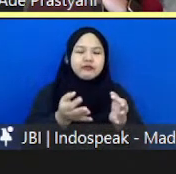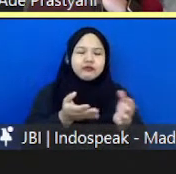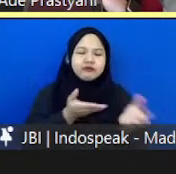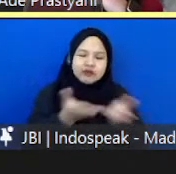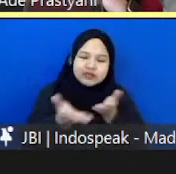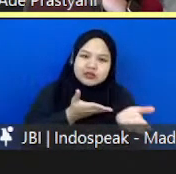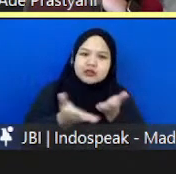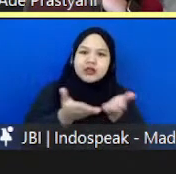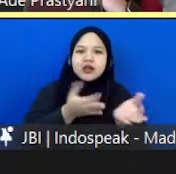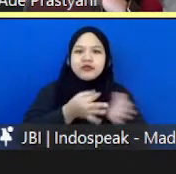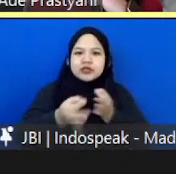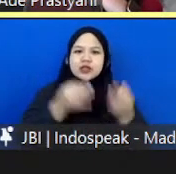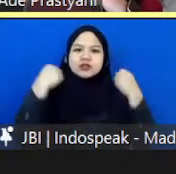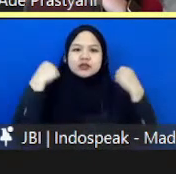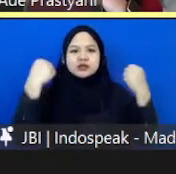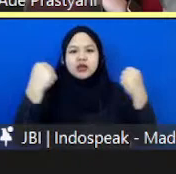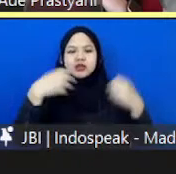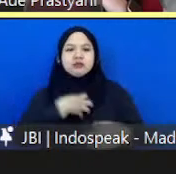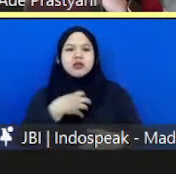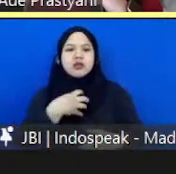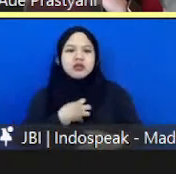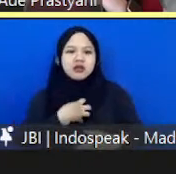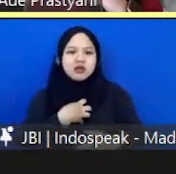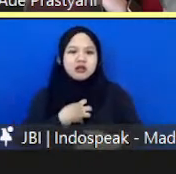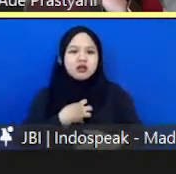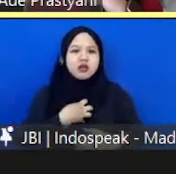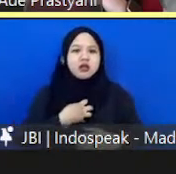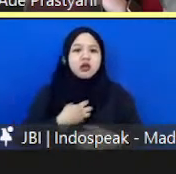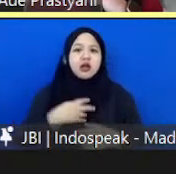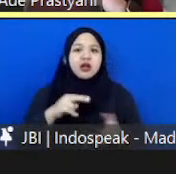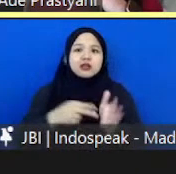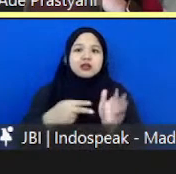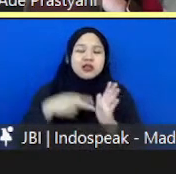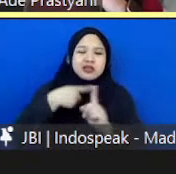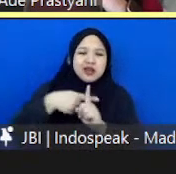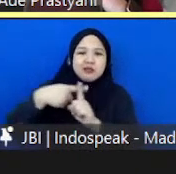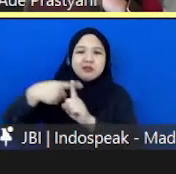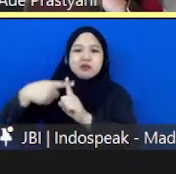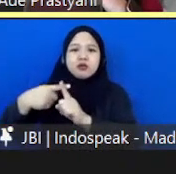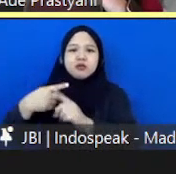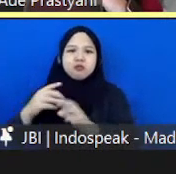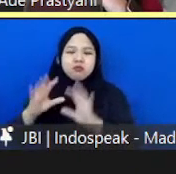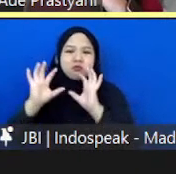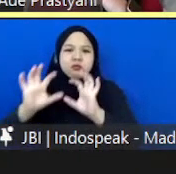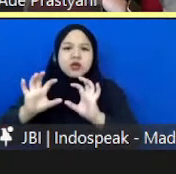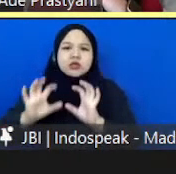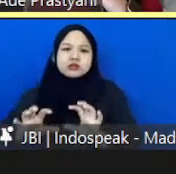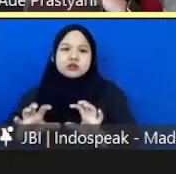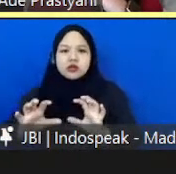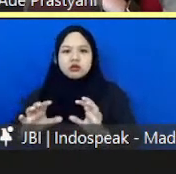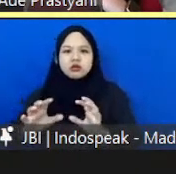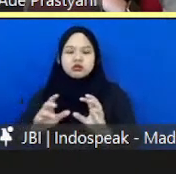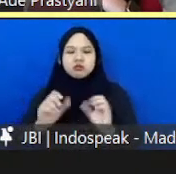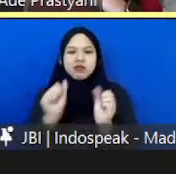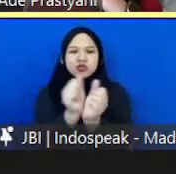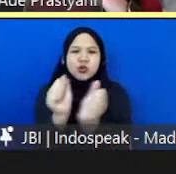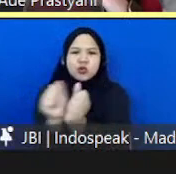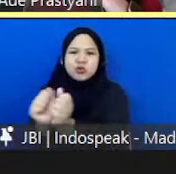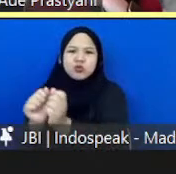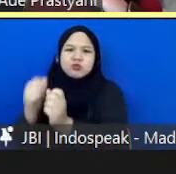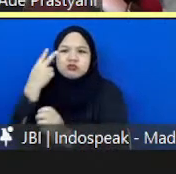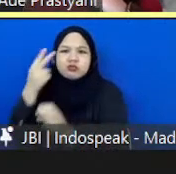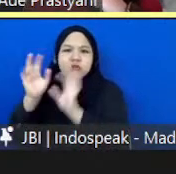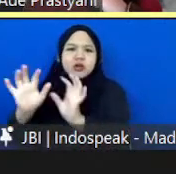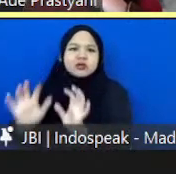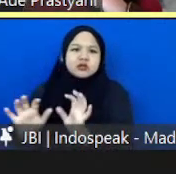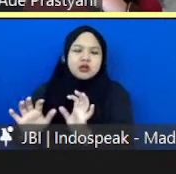illnesses. This leads to a suspected increase of pasung practice, or even a return of a released person back to pasung. There is not